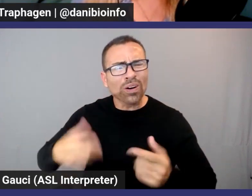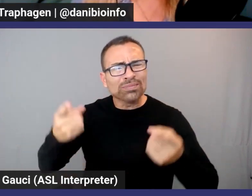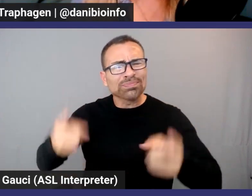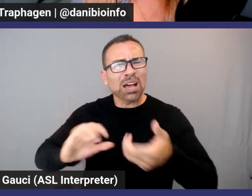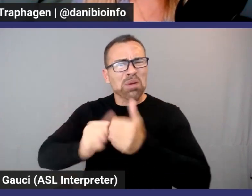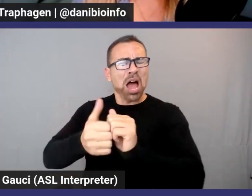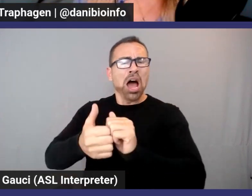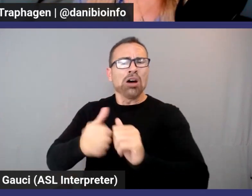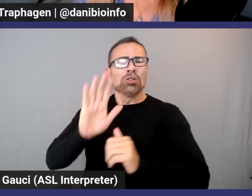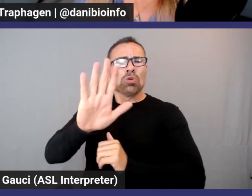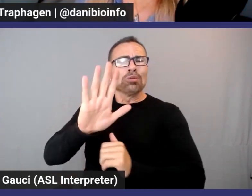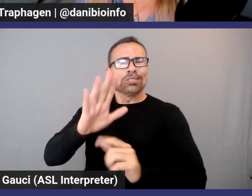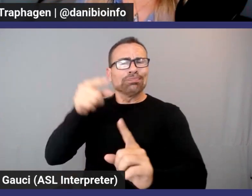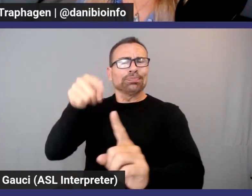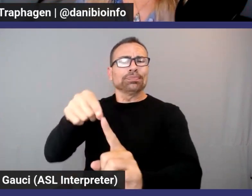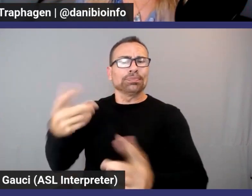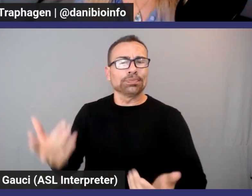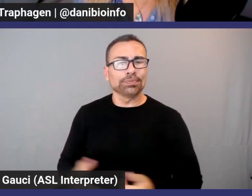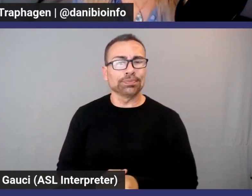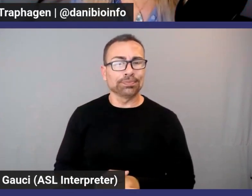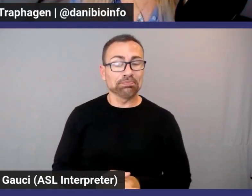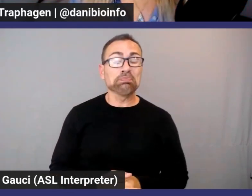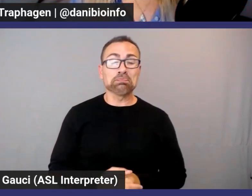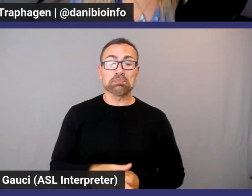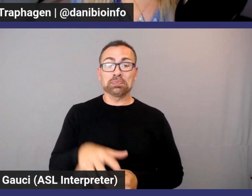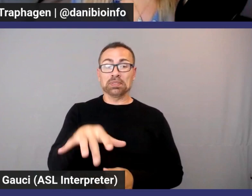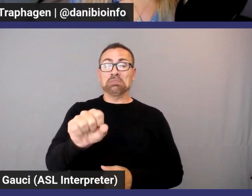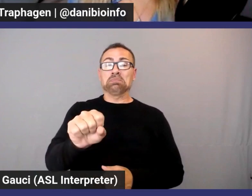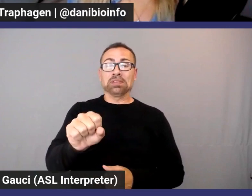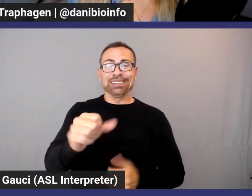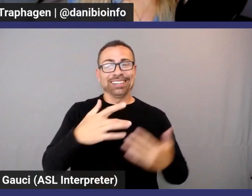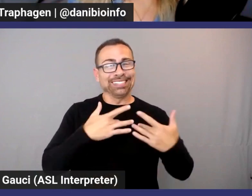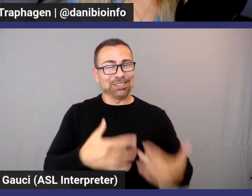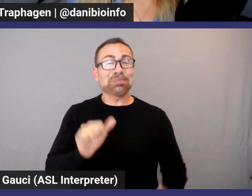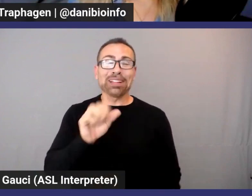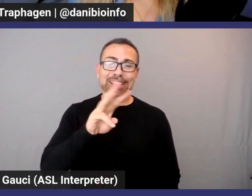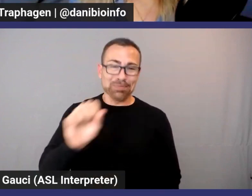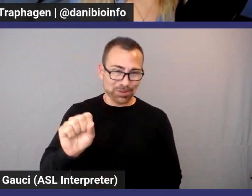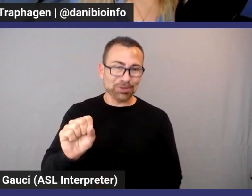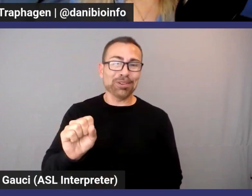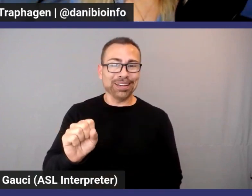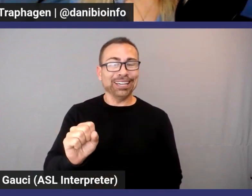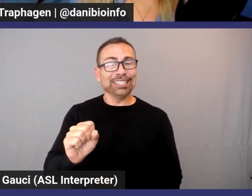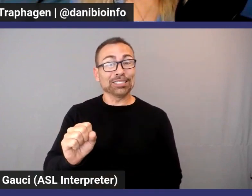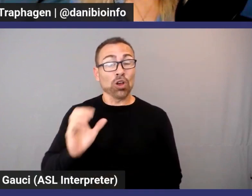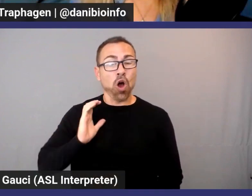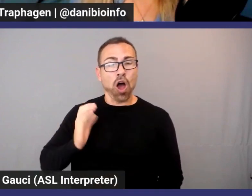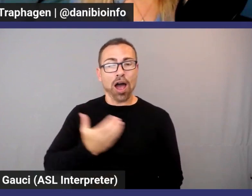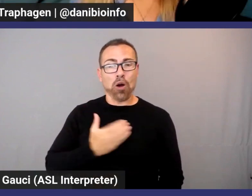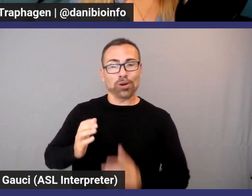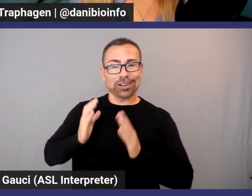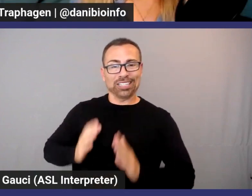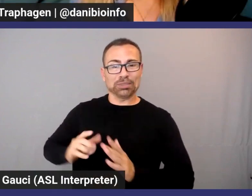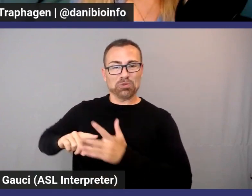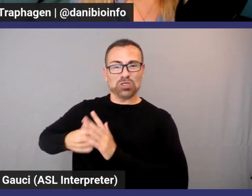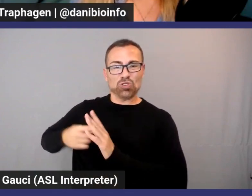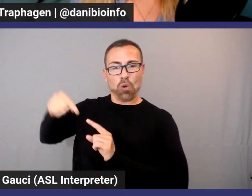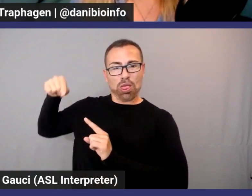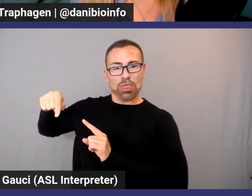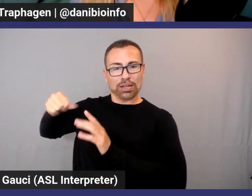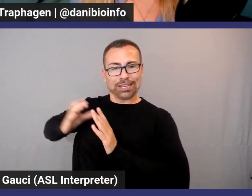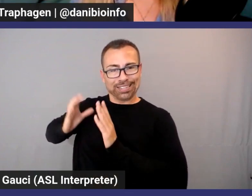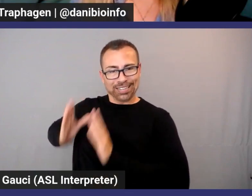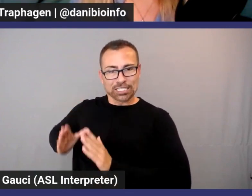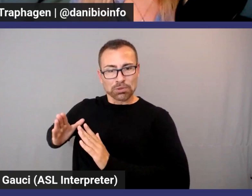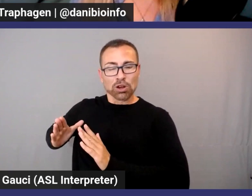this problem? Yeah, I mean, we, typical AWS fashion, right? We work backwards from our customers. In the, thousands